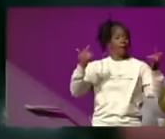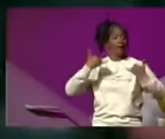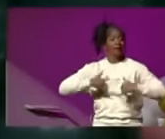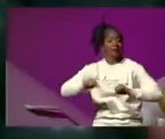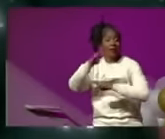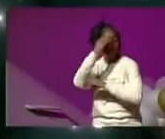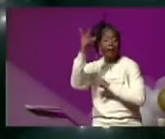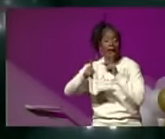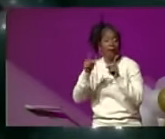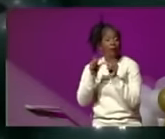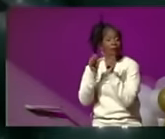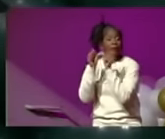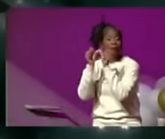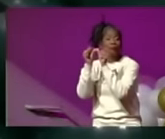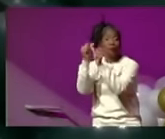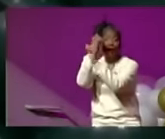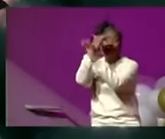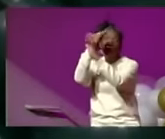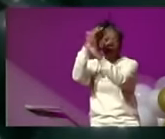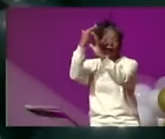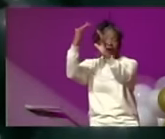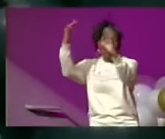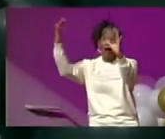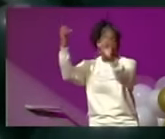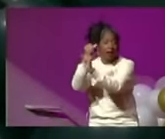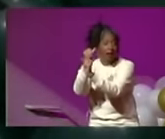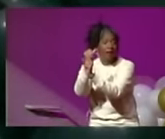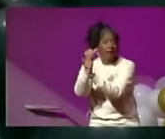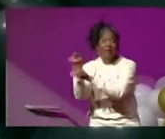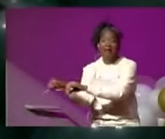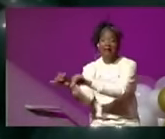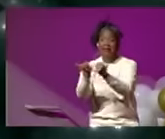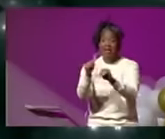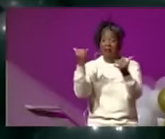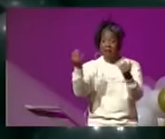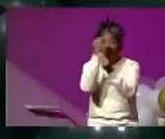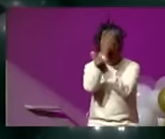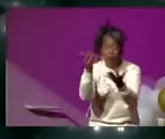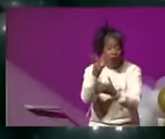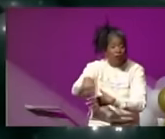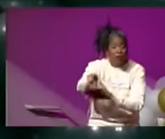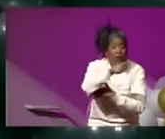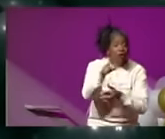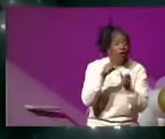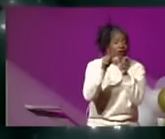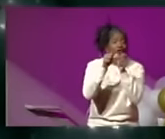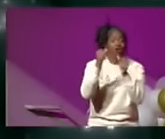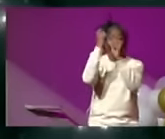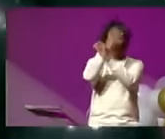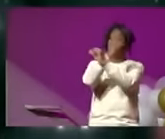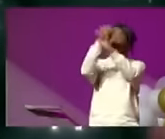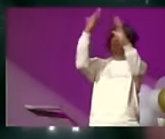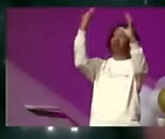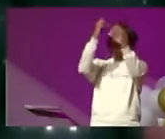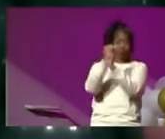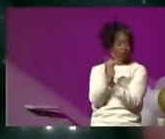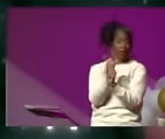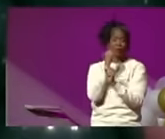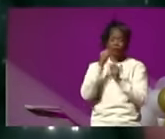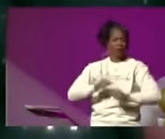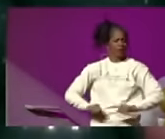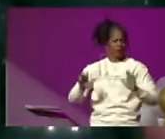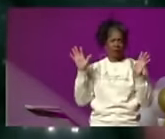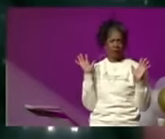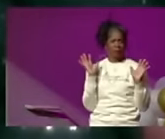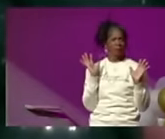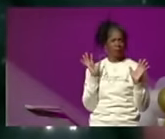So y'all keep on dreaming. Don't you give up. Don't you give in. Keep on dreaming. And here's what I've